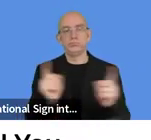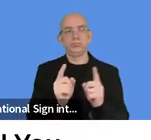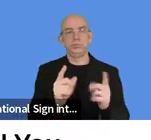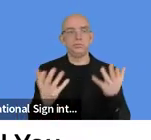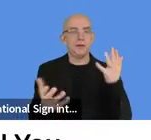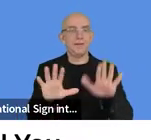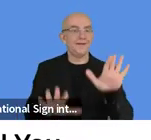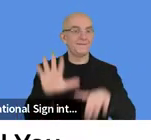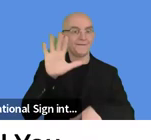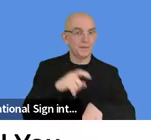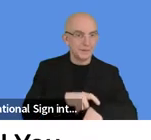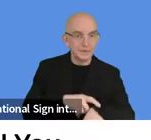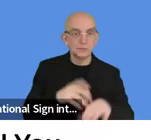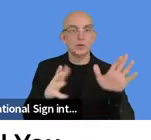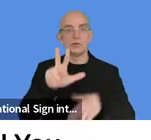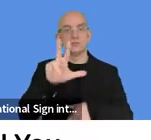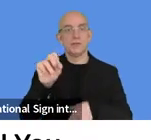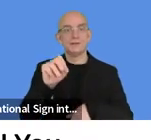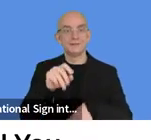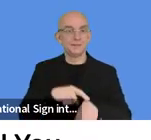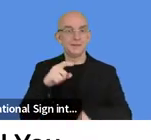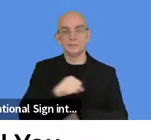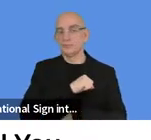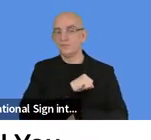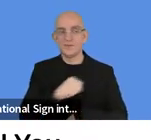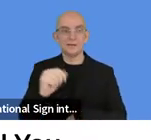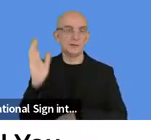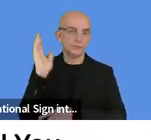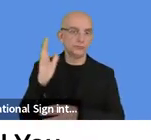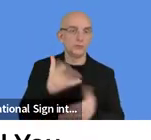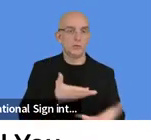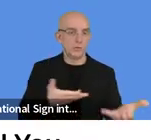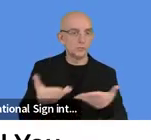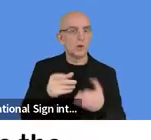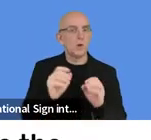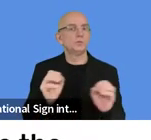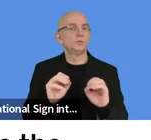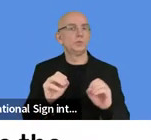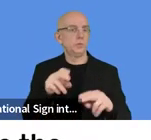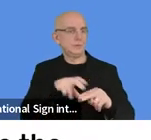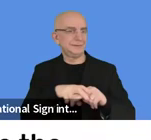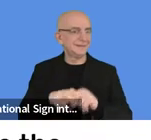new objections. Regardless, any objection is a chance for you to optimize what you're doing.